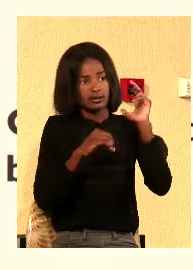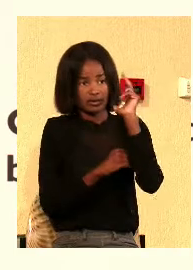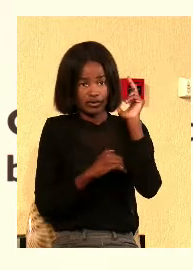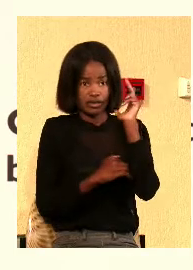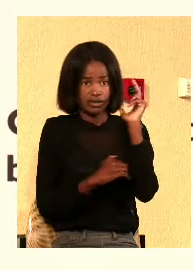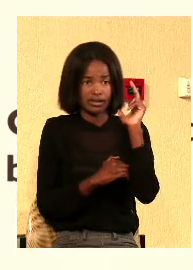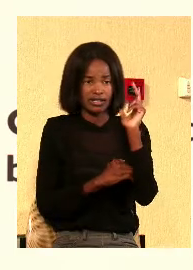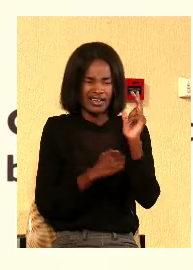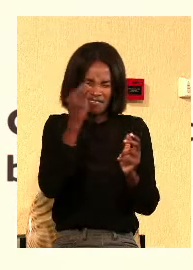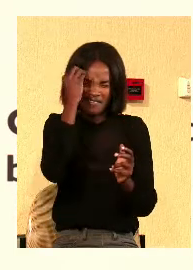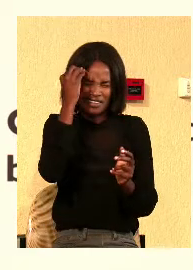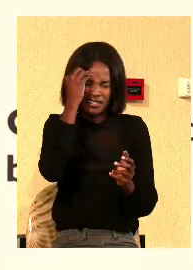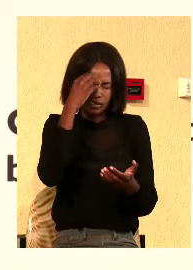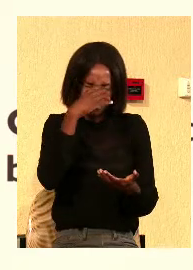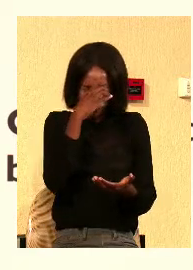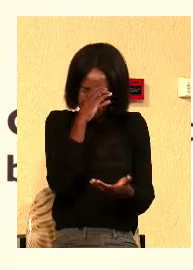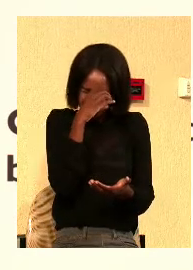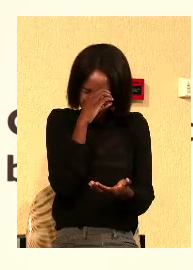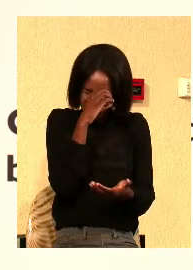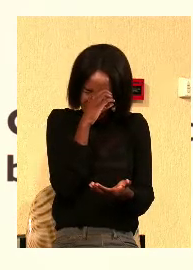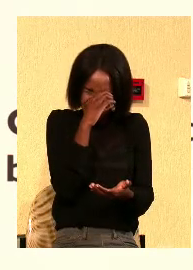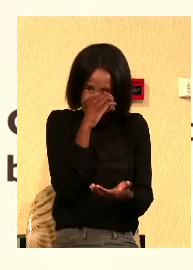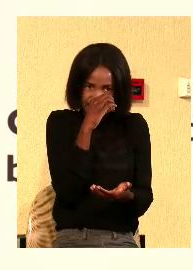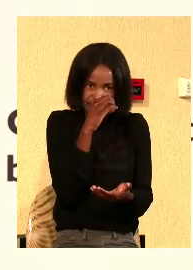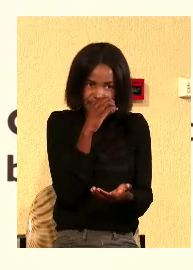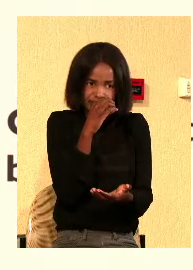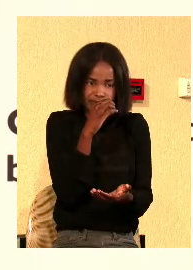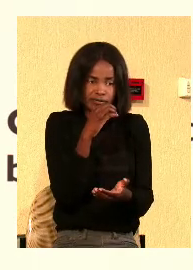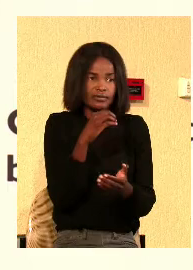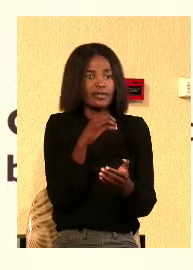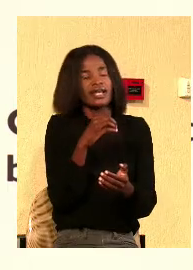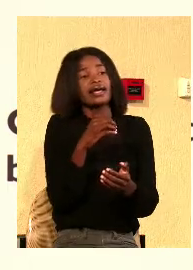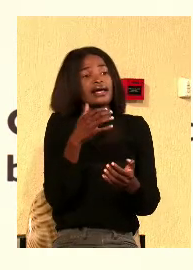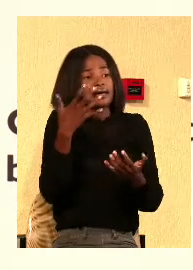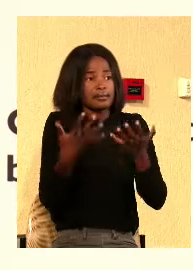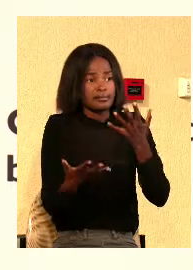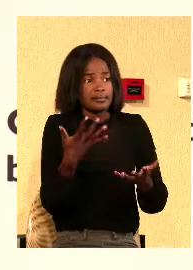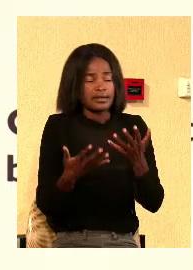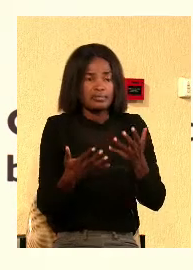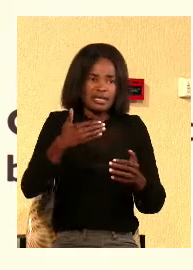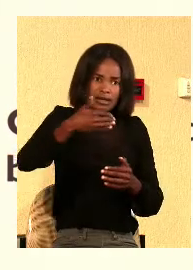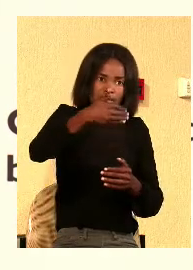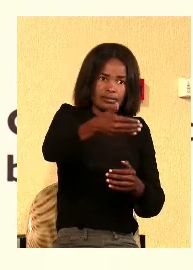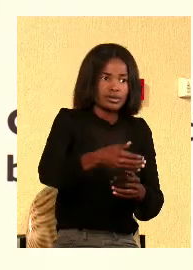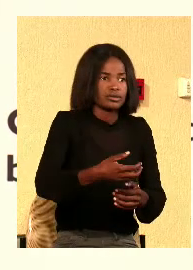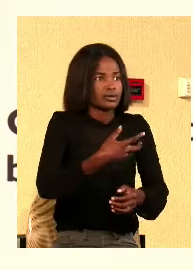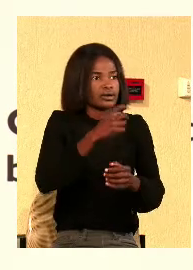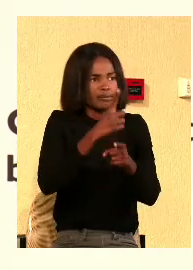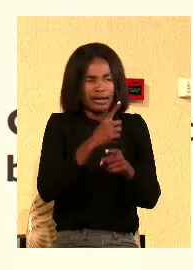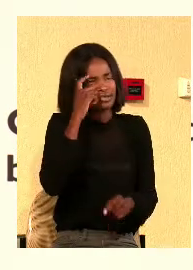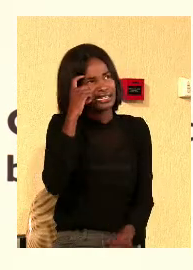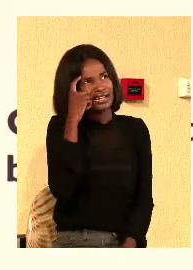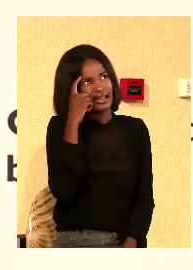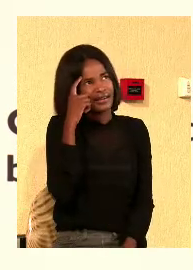are trained to be able to do these tests. In other words, should testing suddenly increase, we have